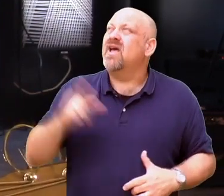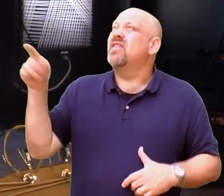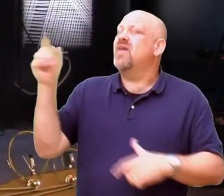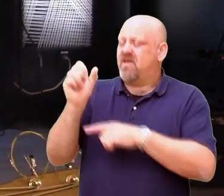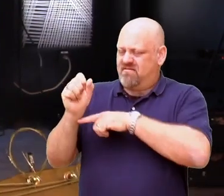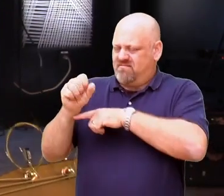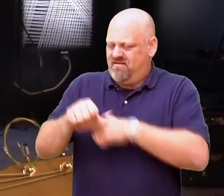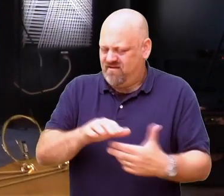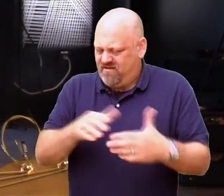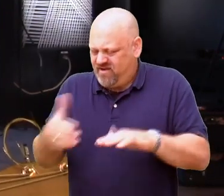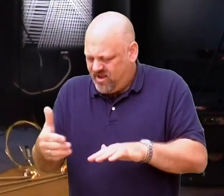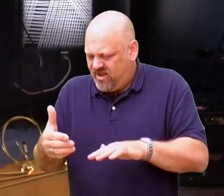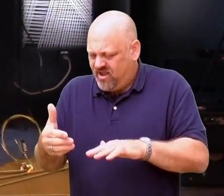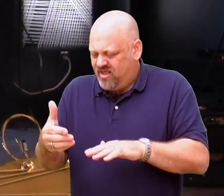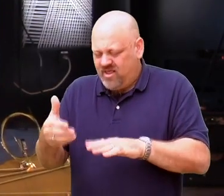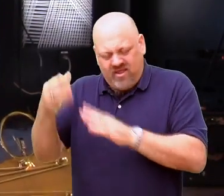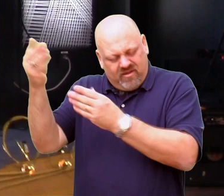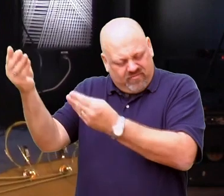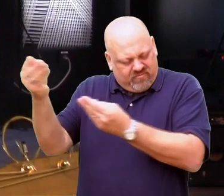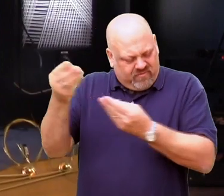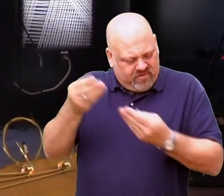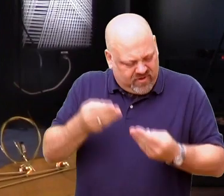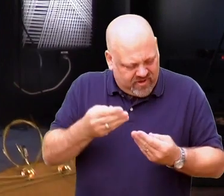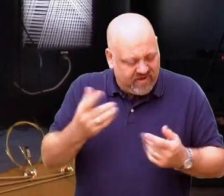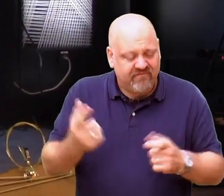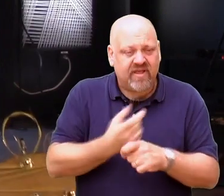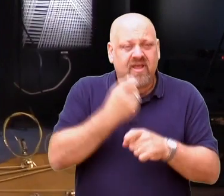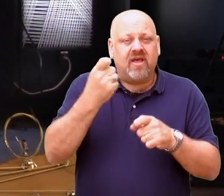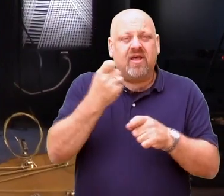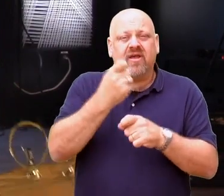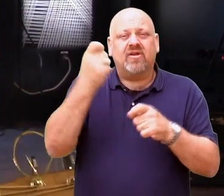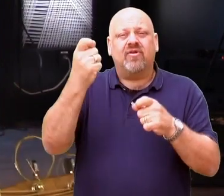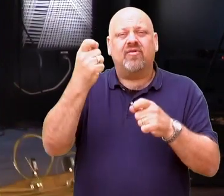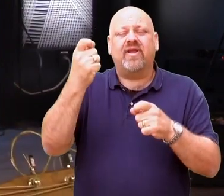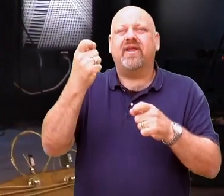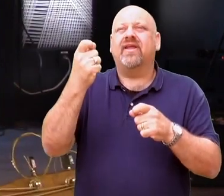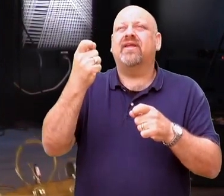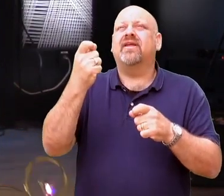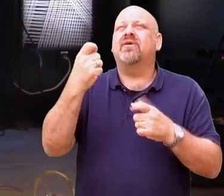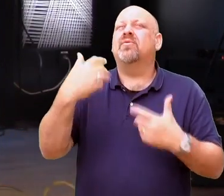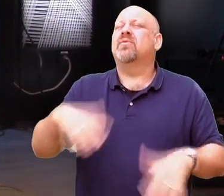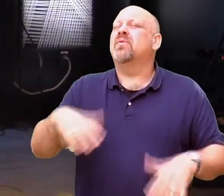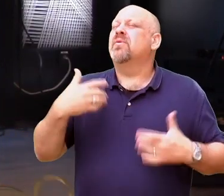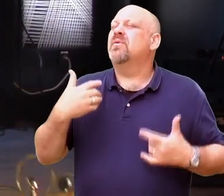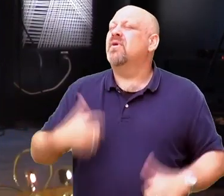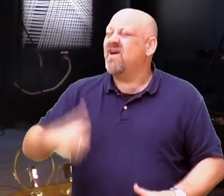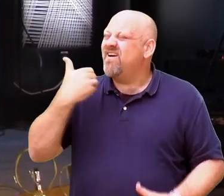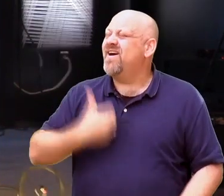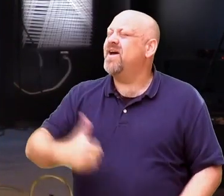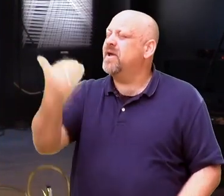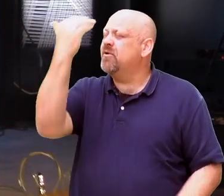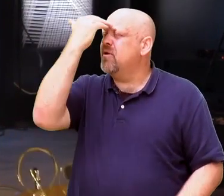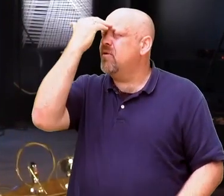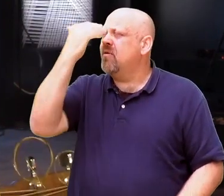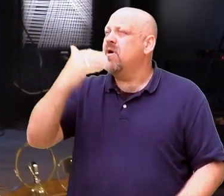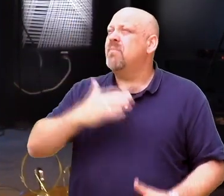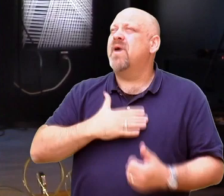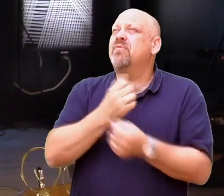they conquer death to bring me victory. And